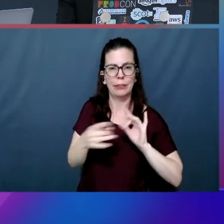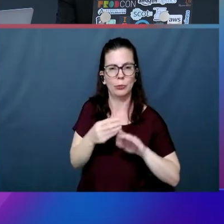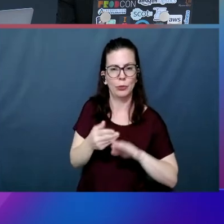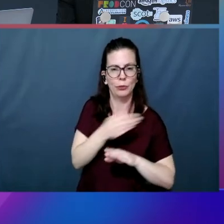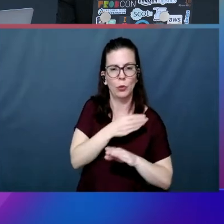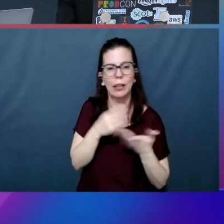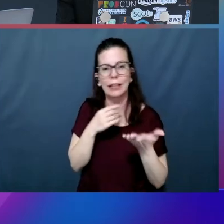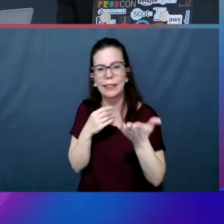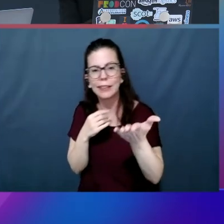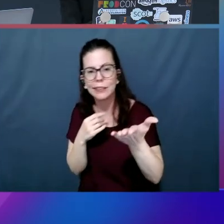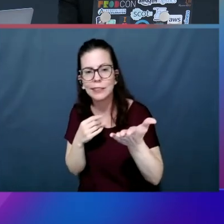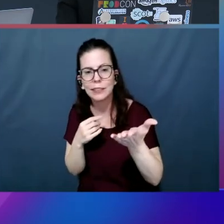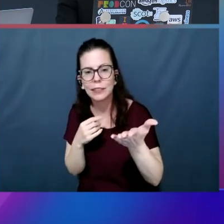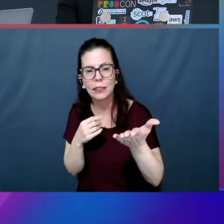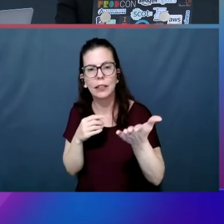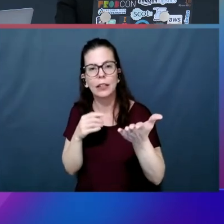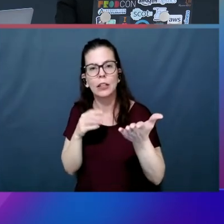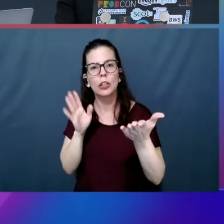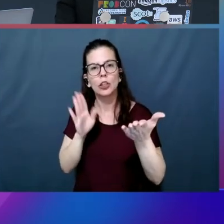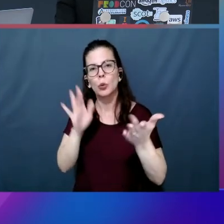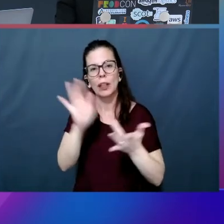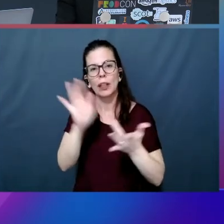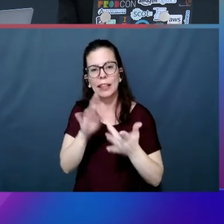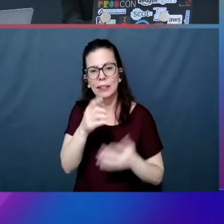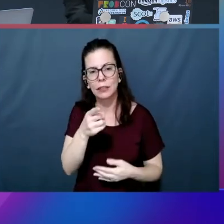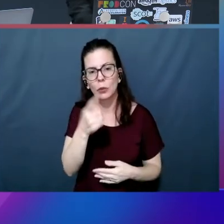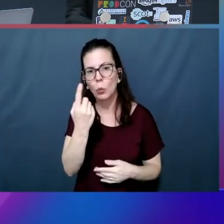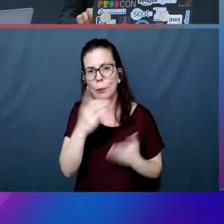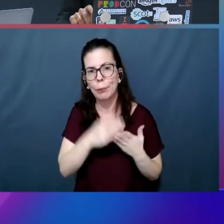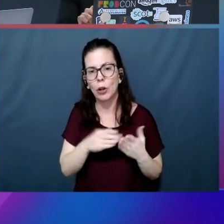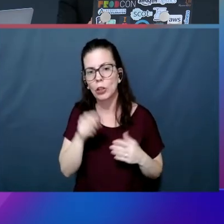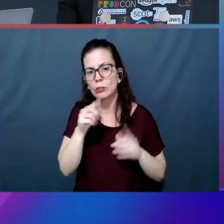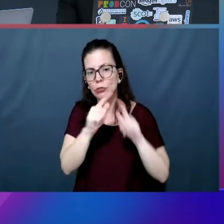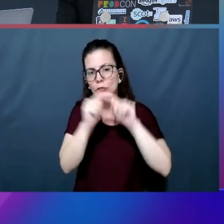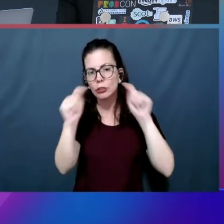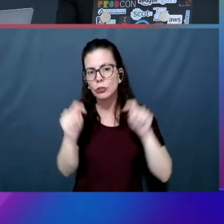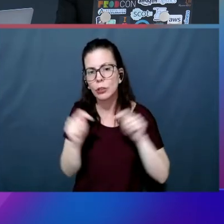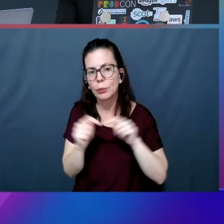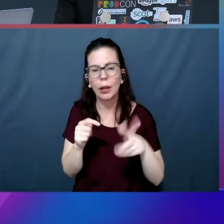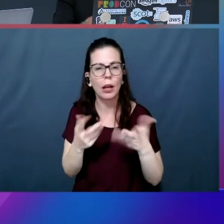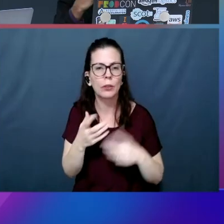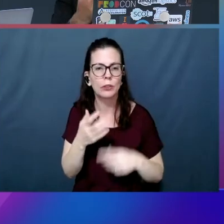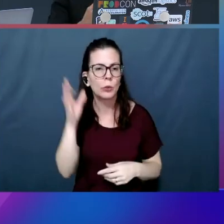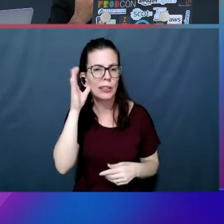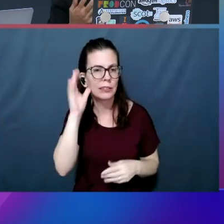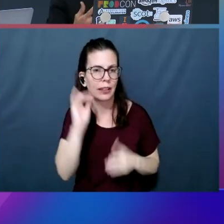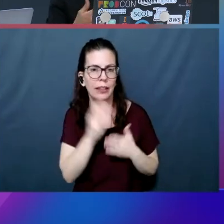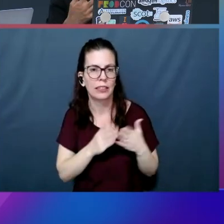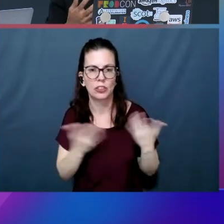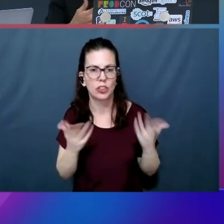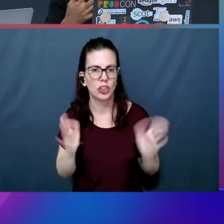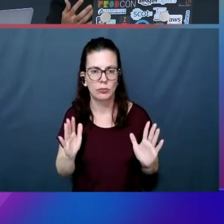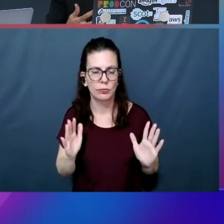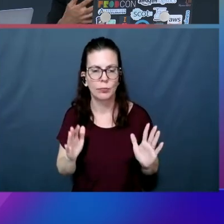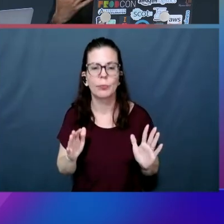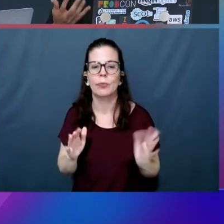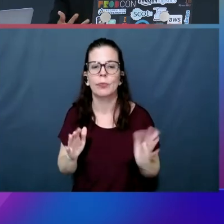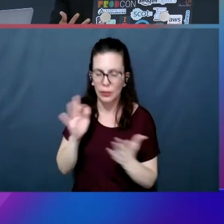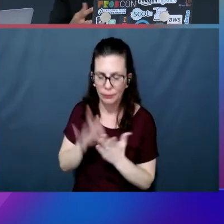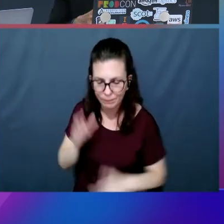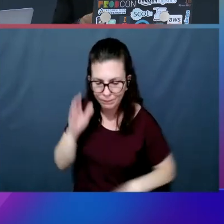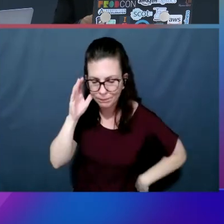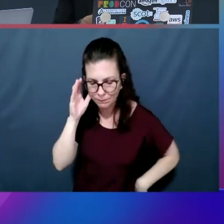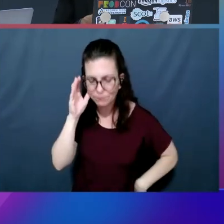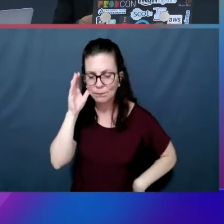your opportunity to just click on one part of the transcript and say, hey, I want to listen to only that section, and like try to understand what the customer's